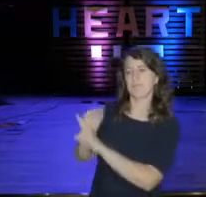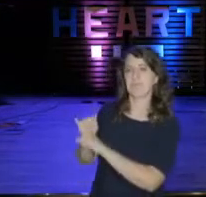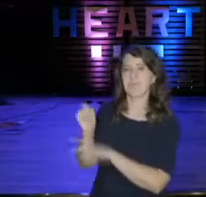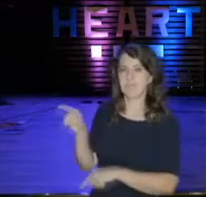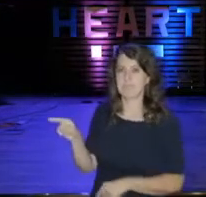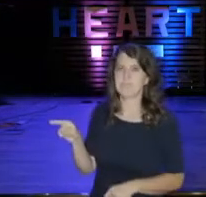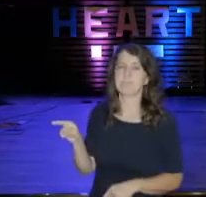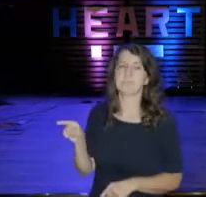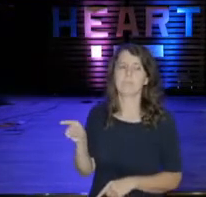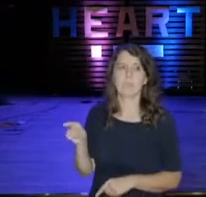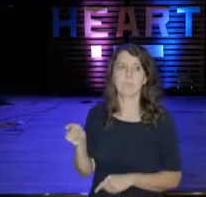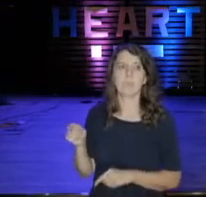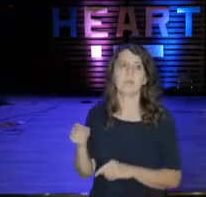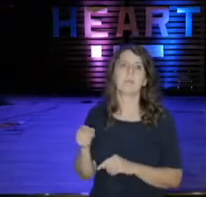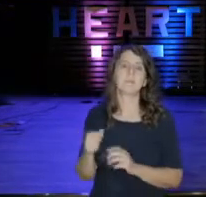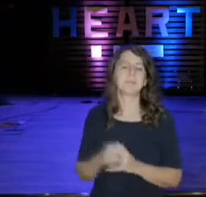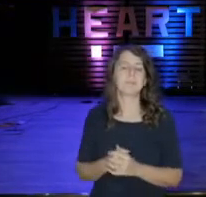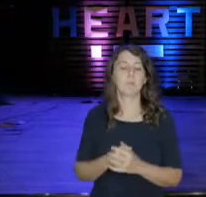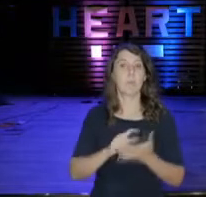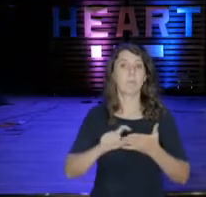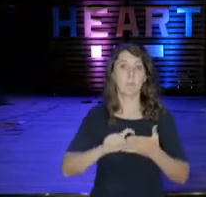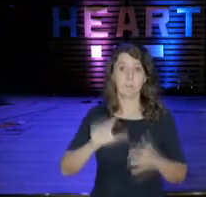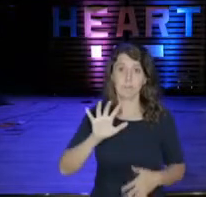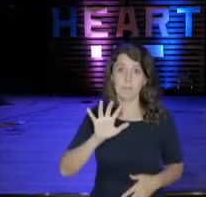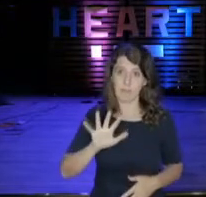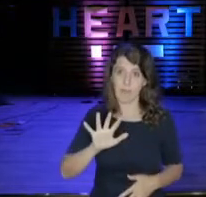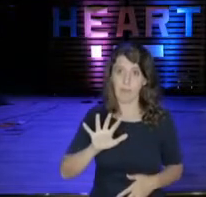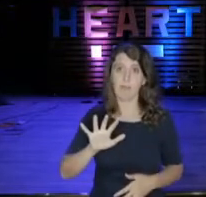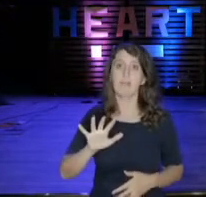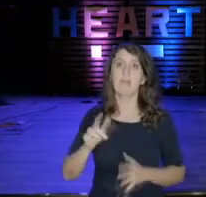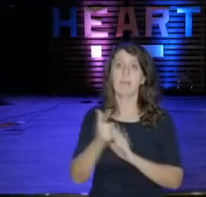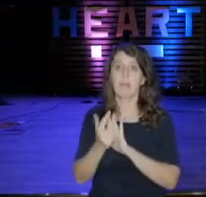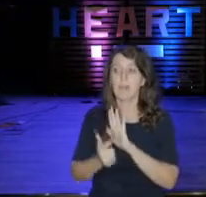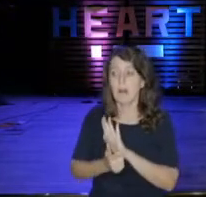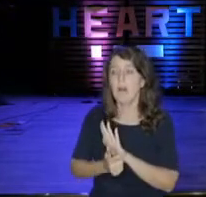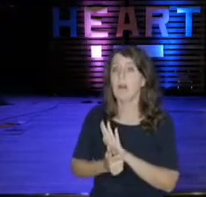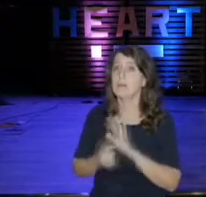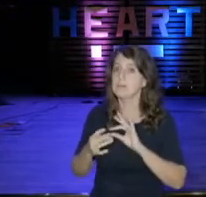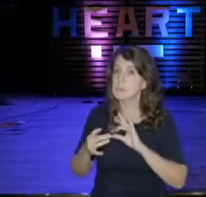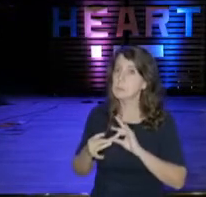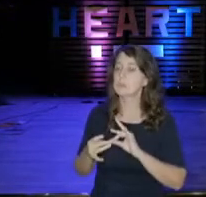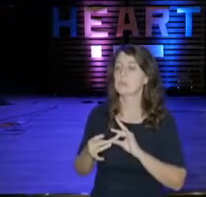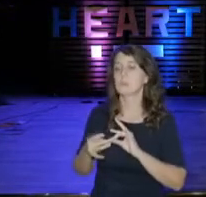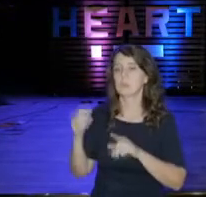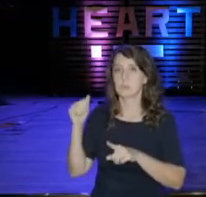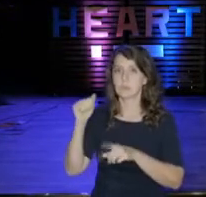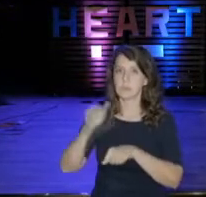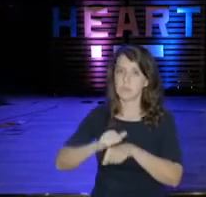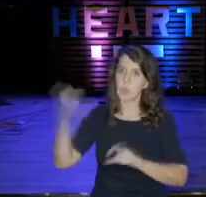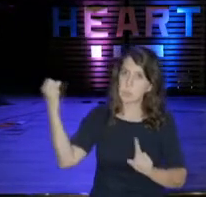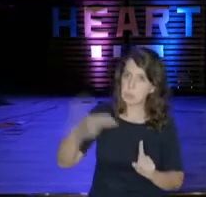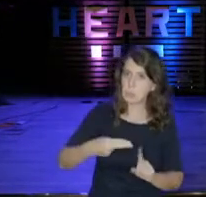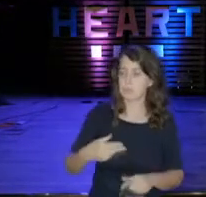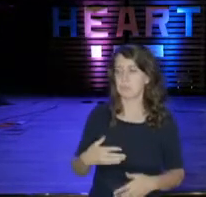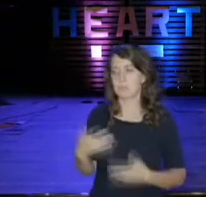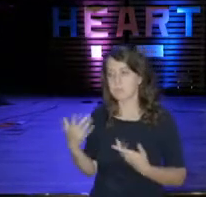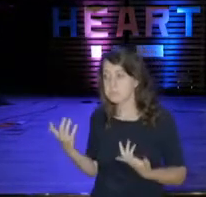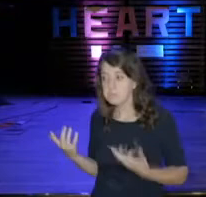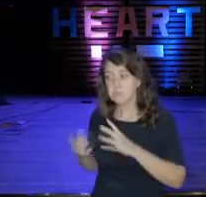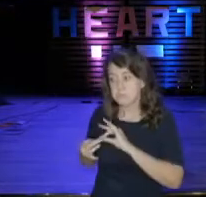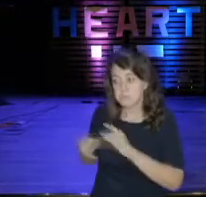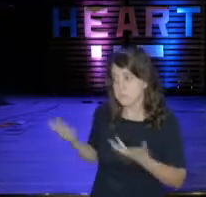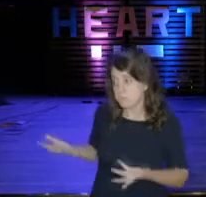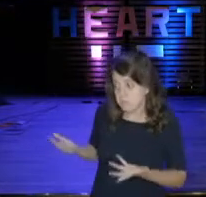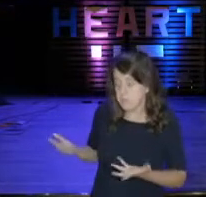The law of Moses says, verse 5, to stone her, "what do you say?" They were trying to get him into some